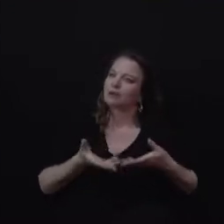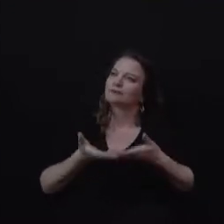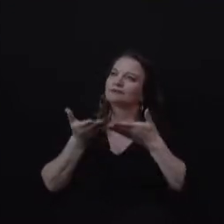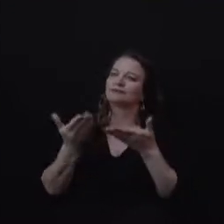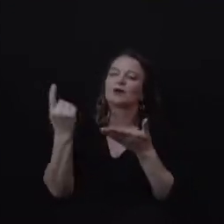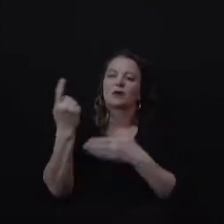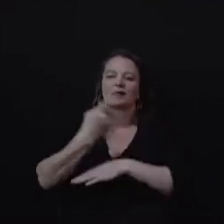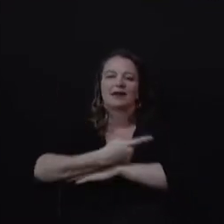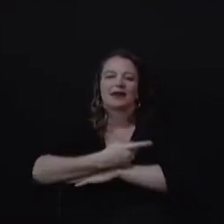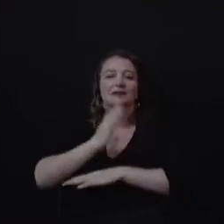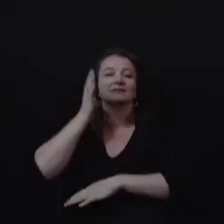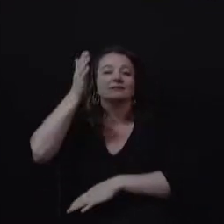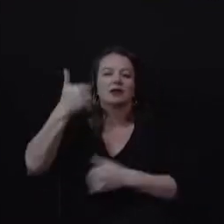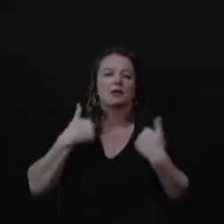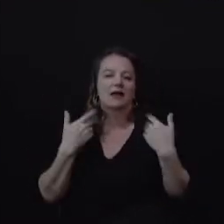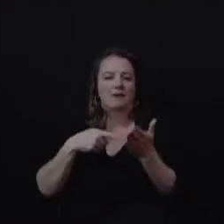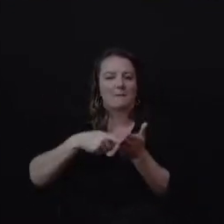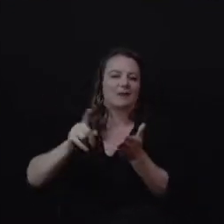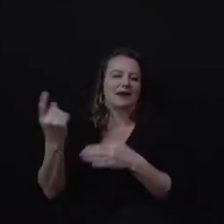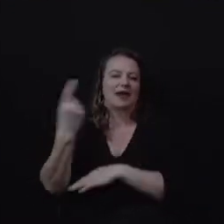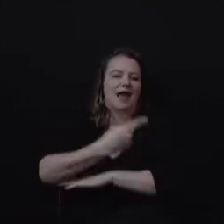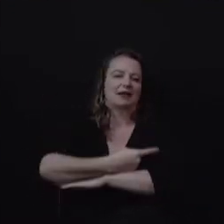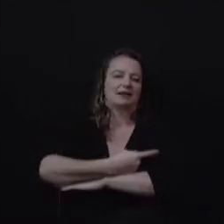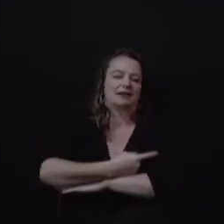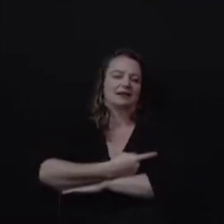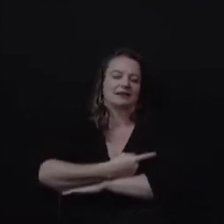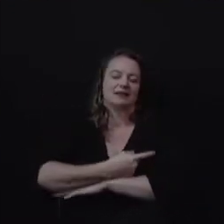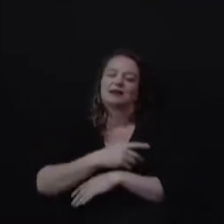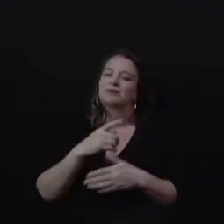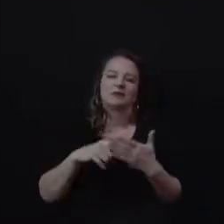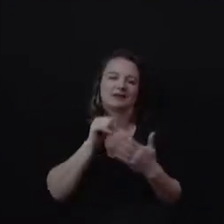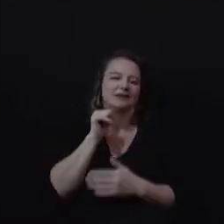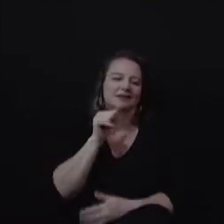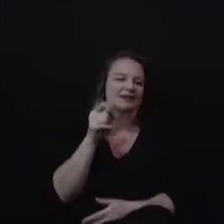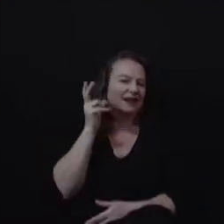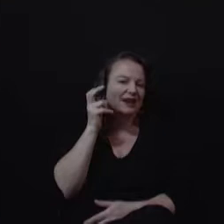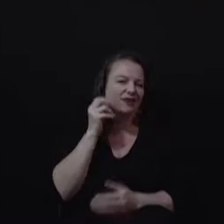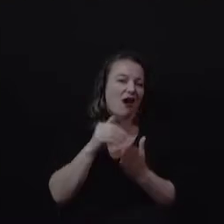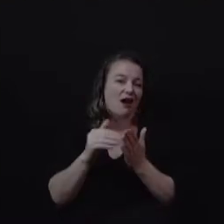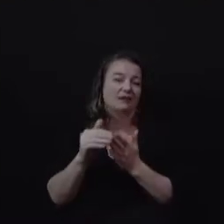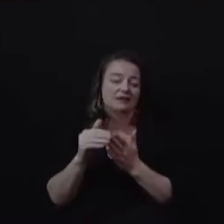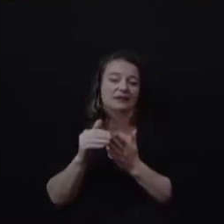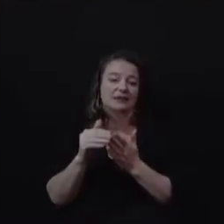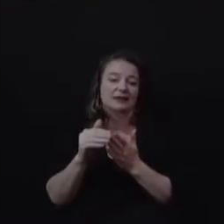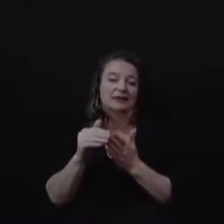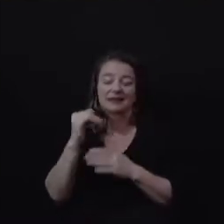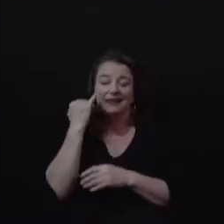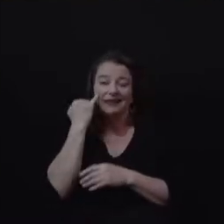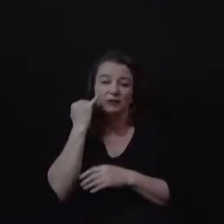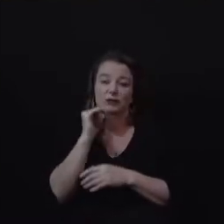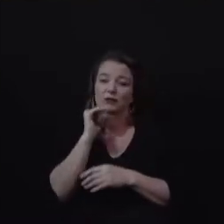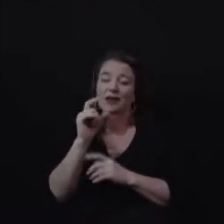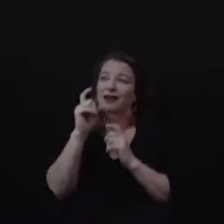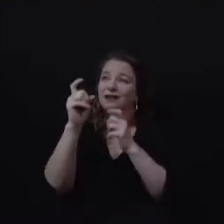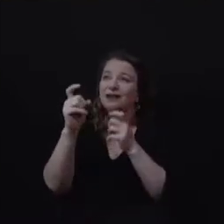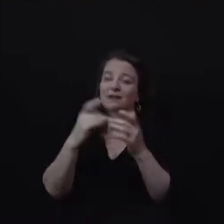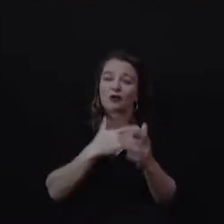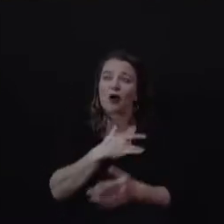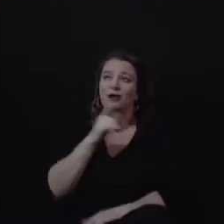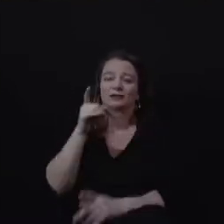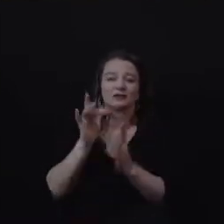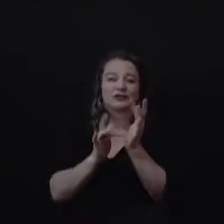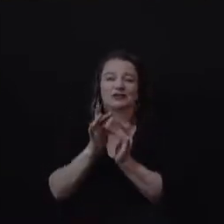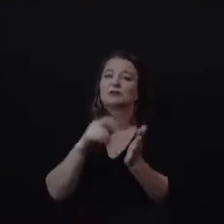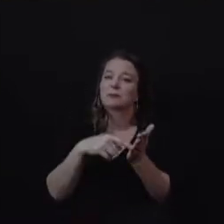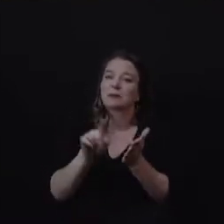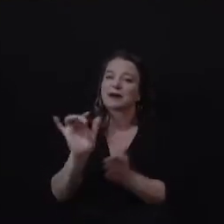day there's a payday. But what you didn't hear too often is that there's also a payday if you don't give your heart to Jesus, or if you